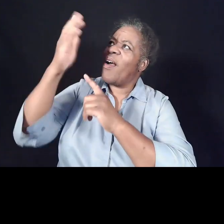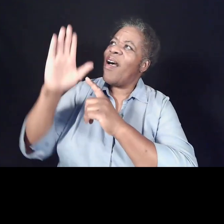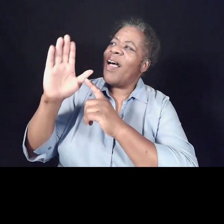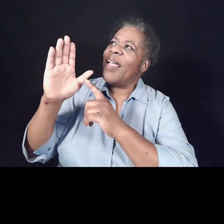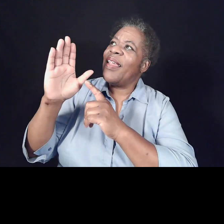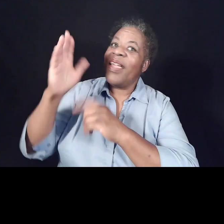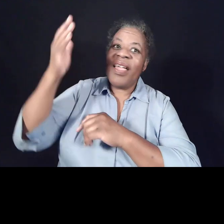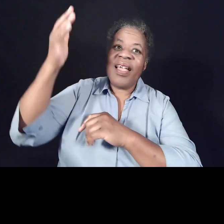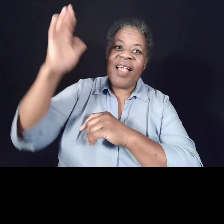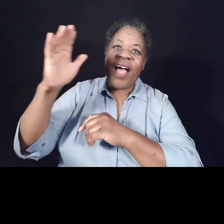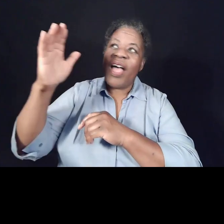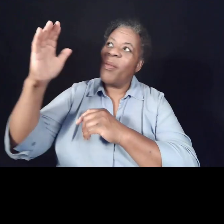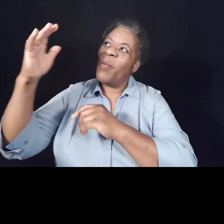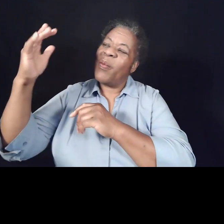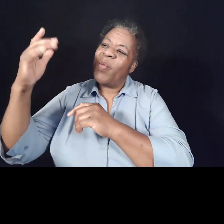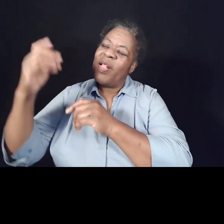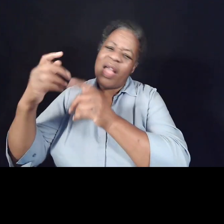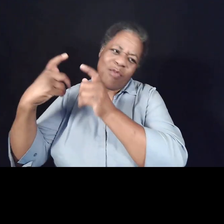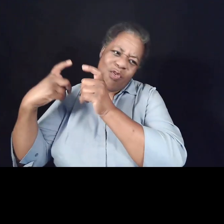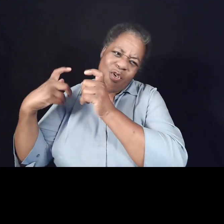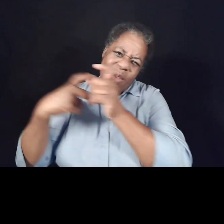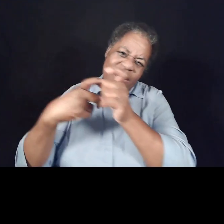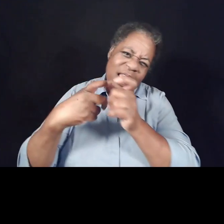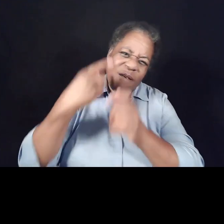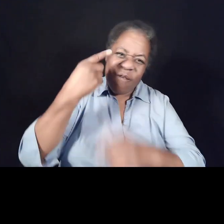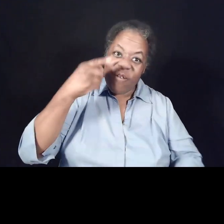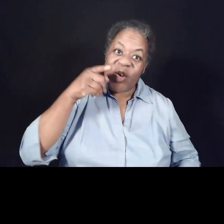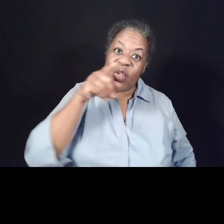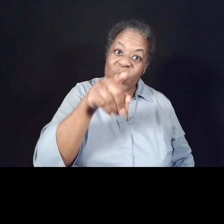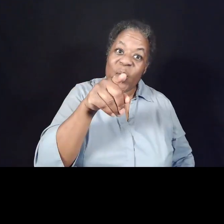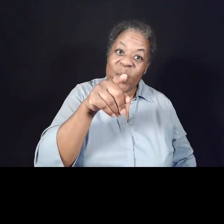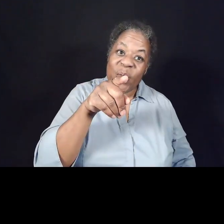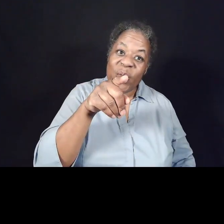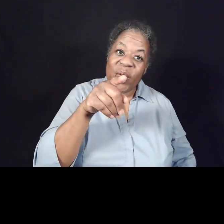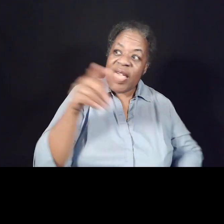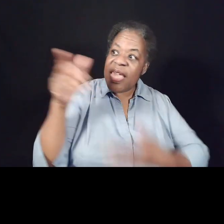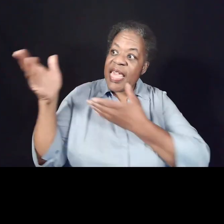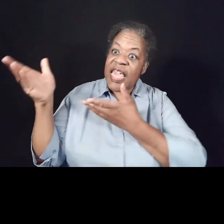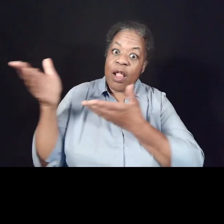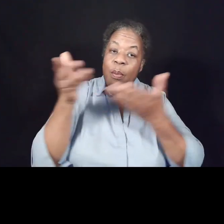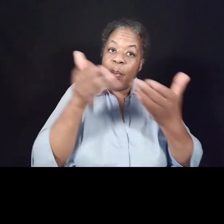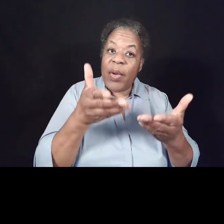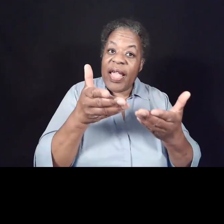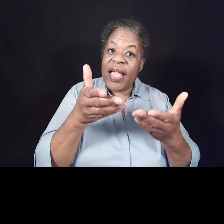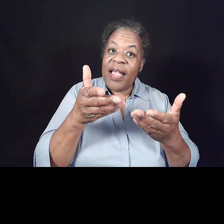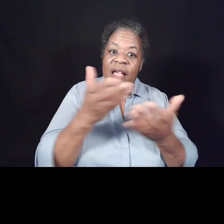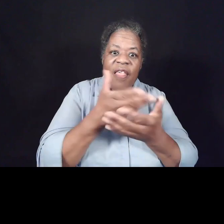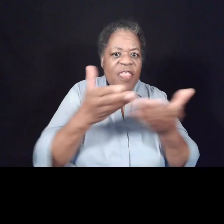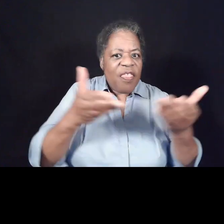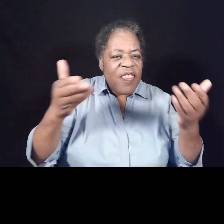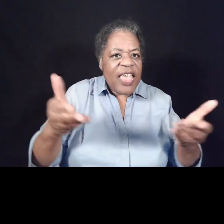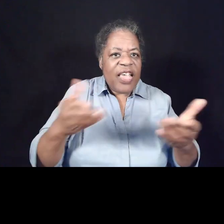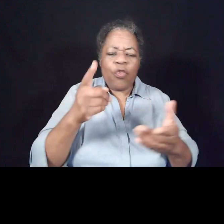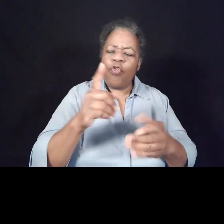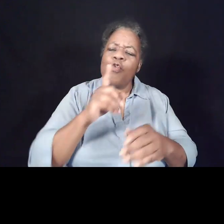God will come running to meet you. And he'll bring with him the things you truly